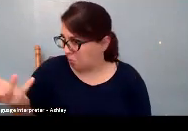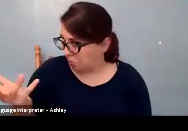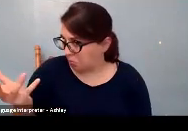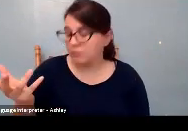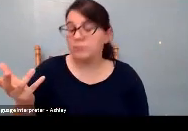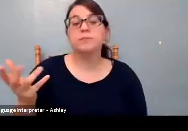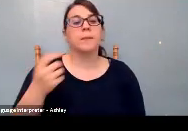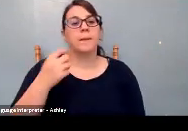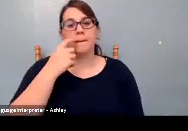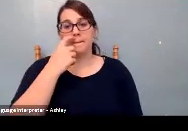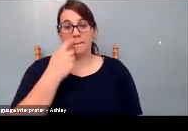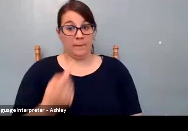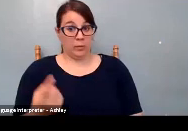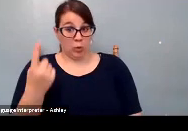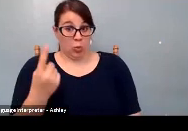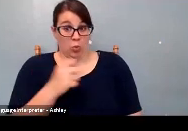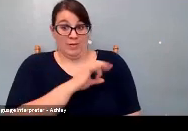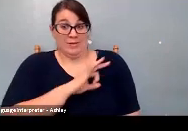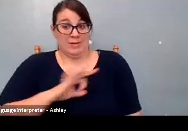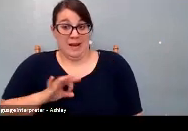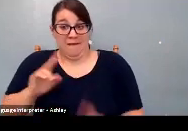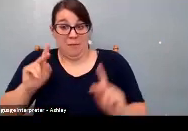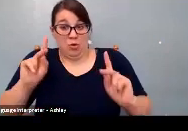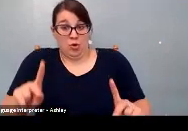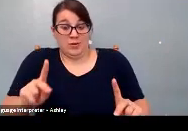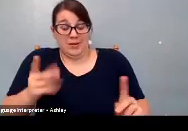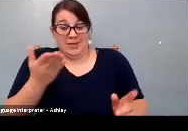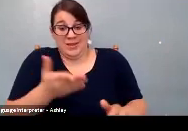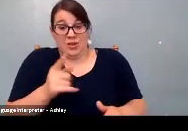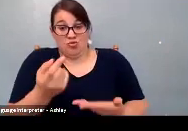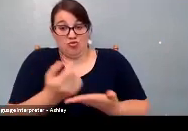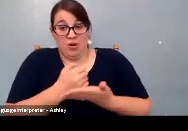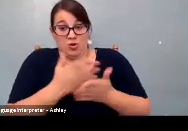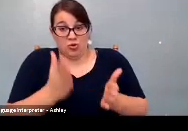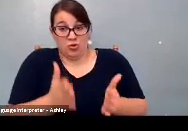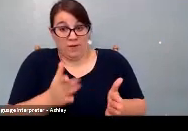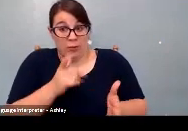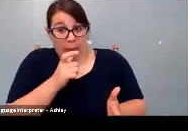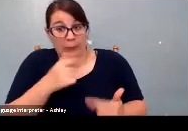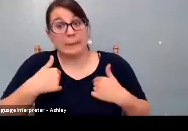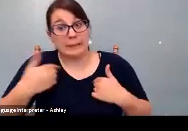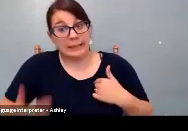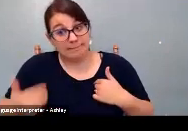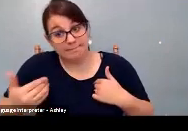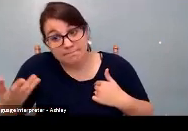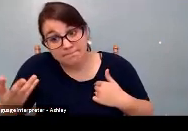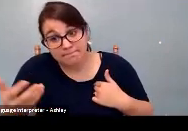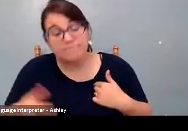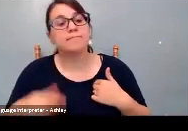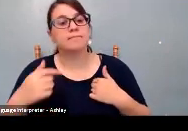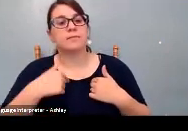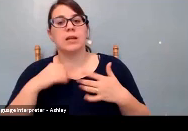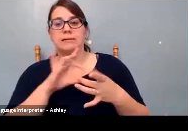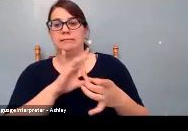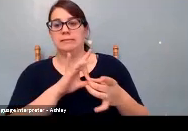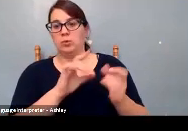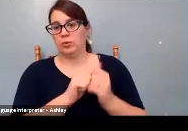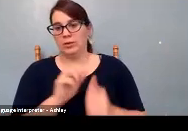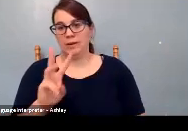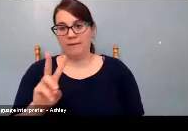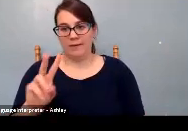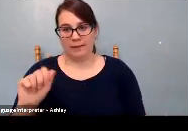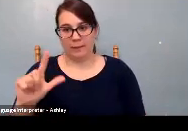only one staff member at the treasurer's office, which is myself, that works for the WVABLE program. So we heavily